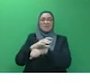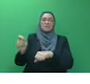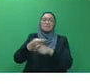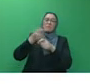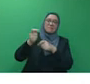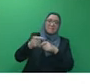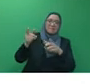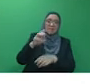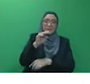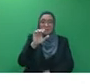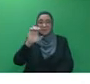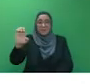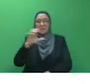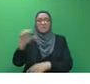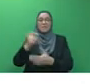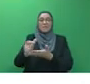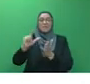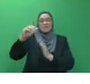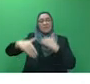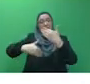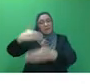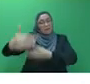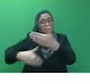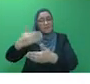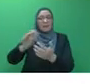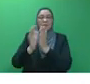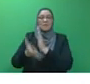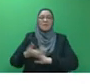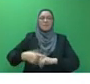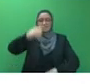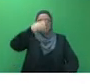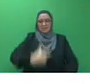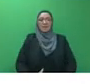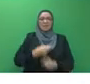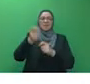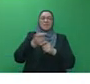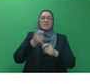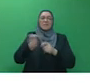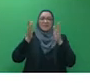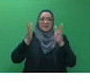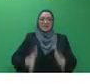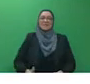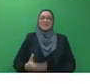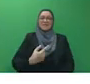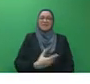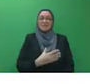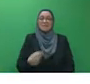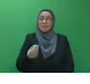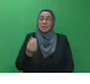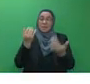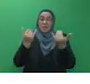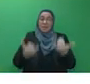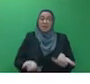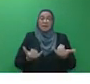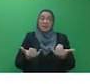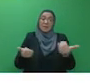as a humorous emcee and then from there the gradual progression was to move into stand-up comedy so that's what I predominantly am I'm a stand